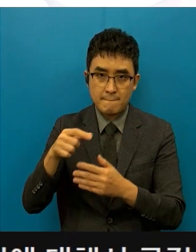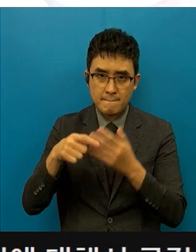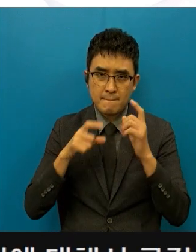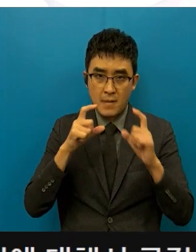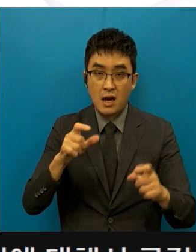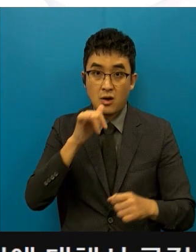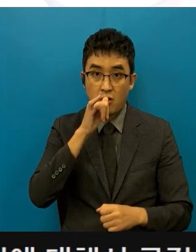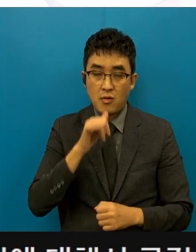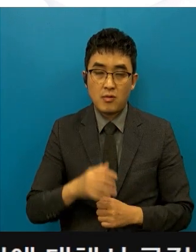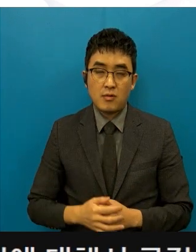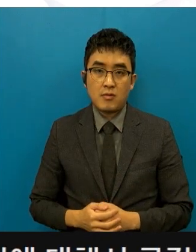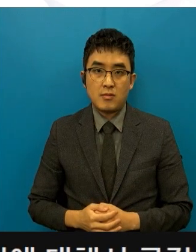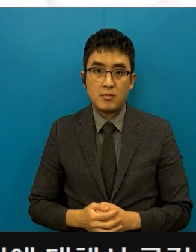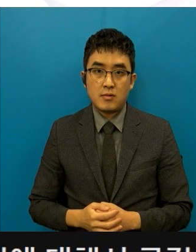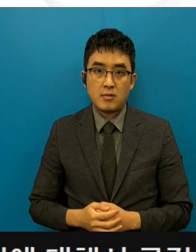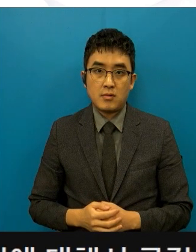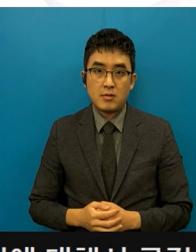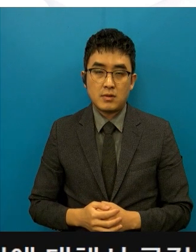death.